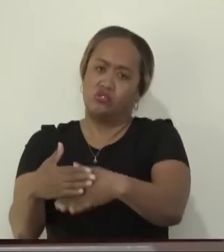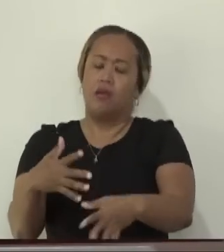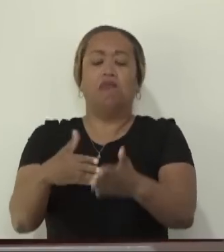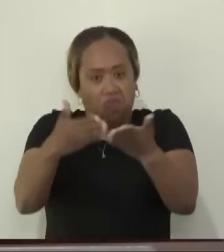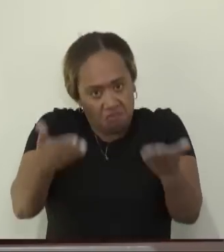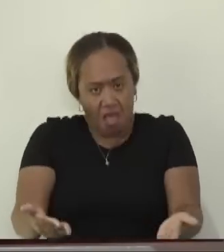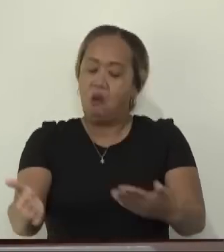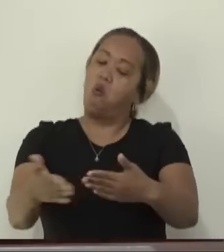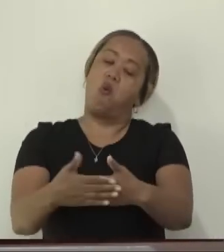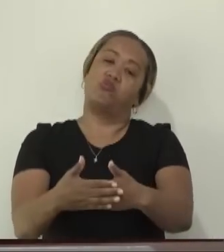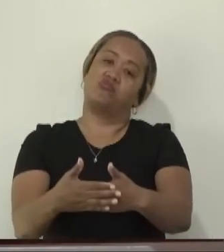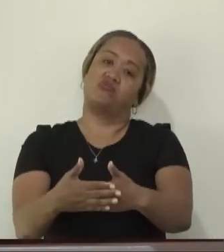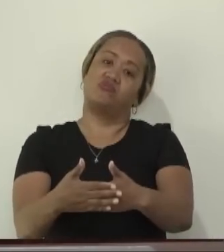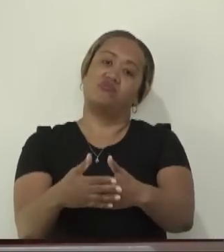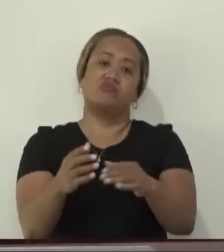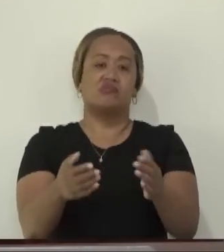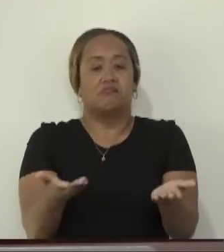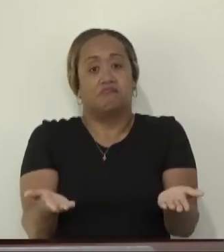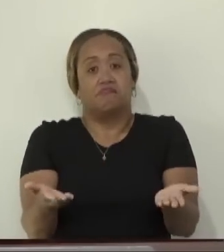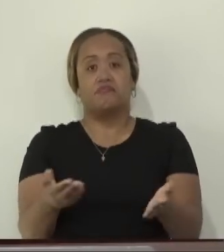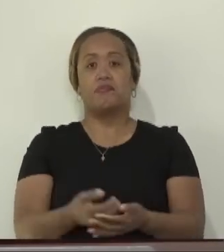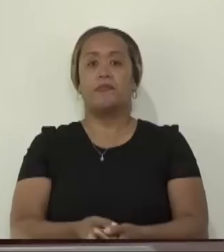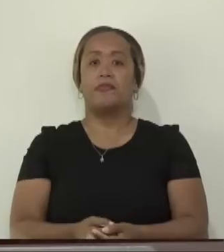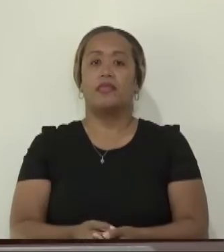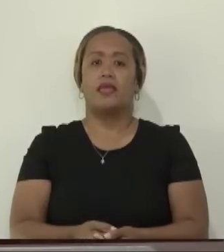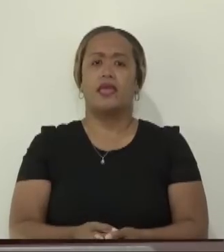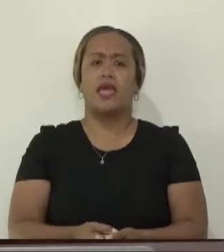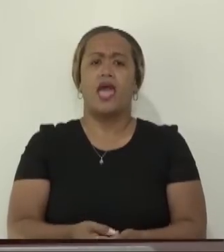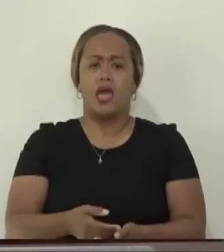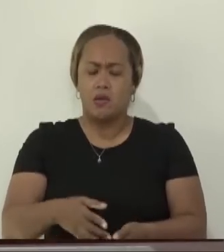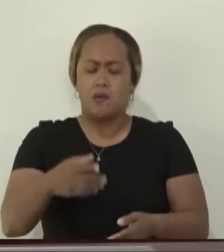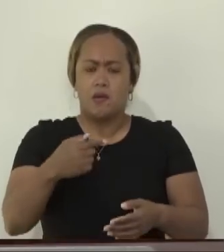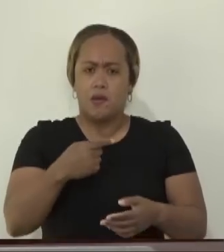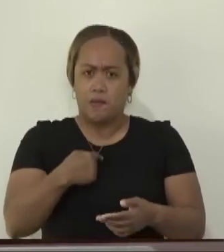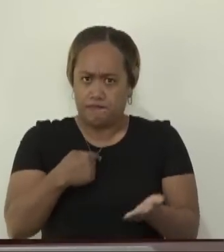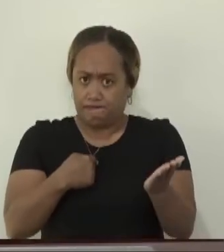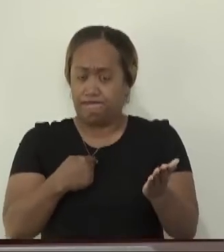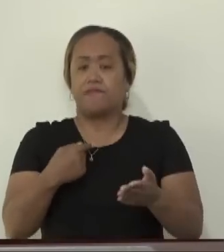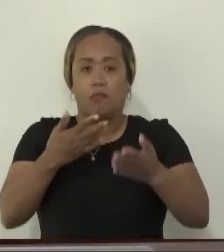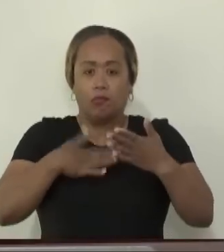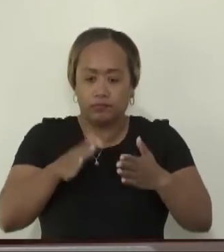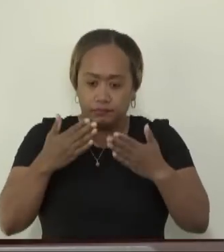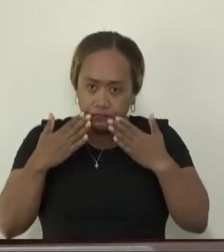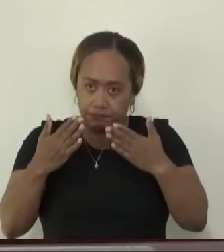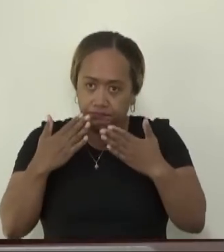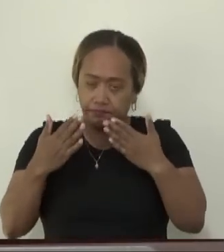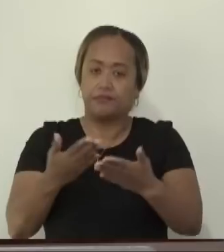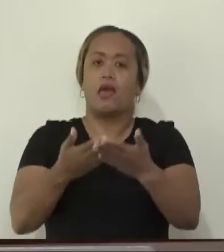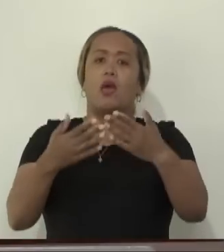some remain closed to this day. I pay tribute to those who have